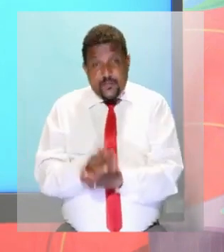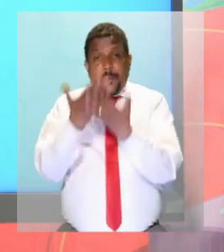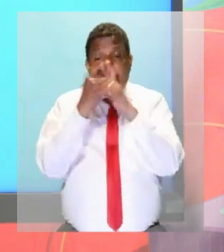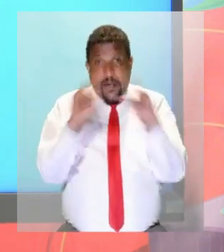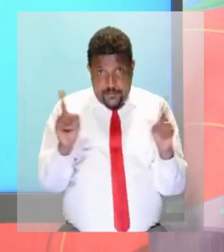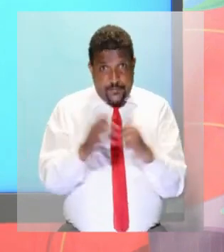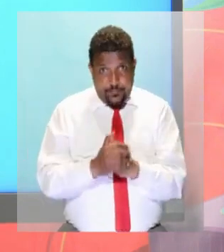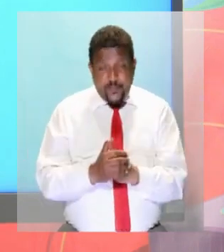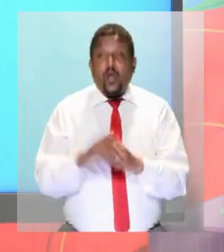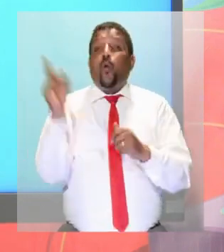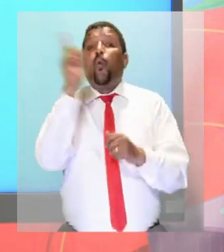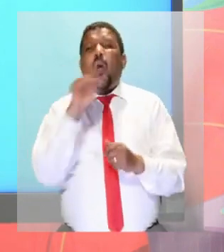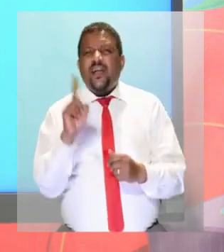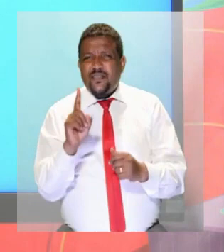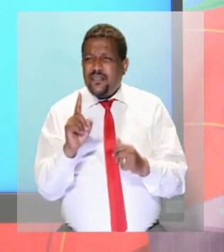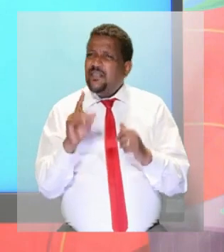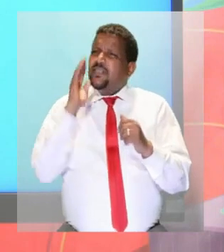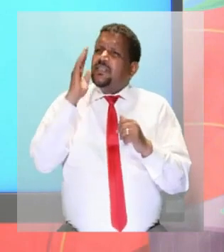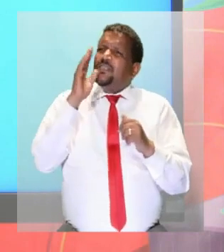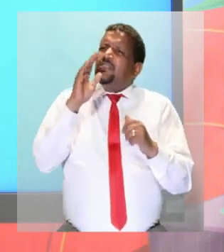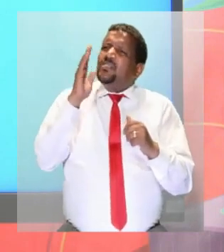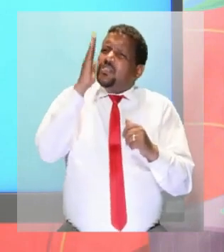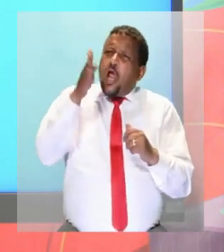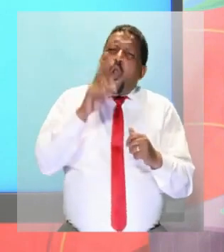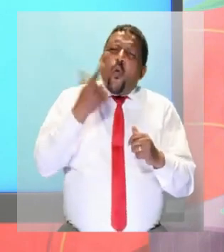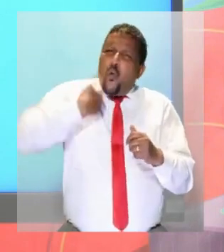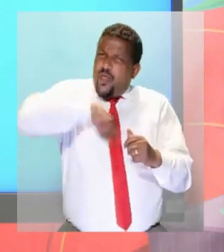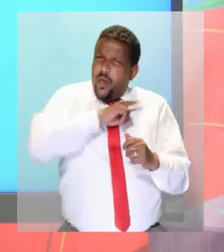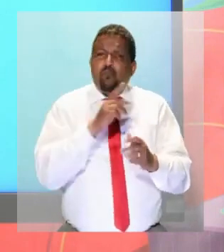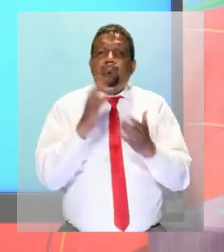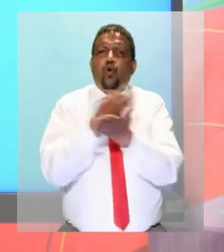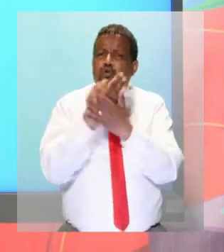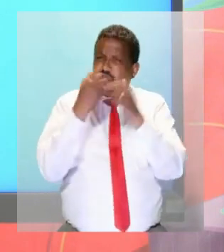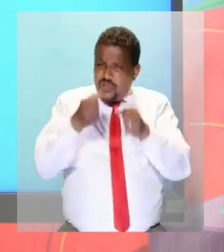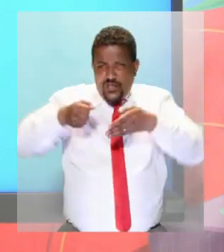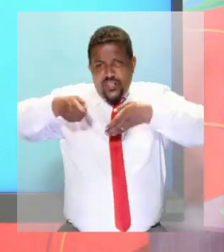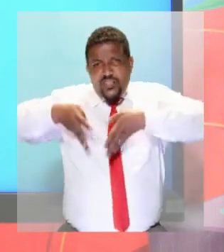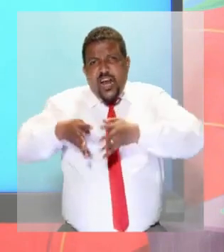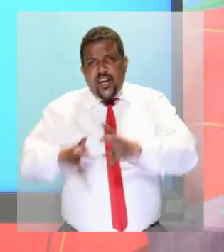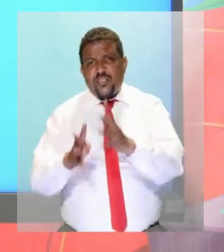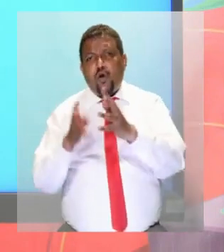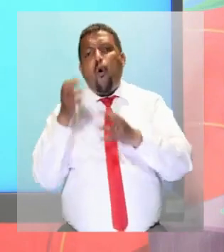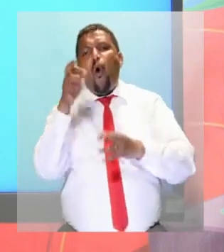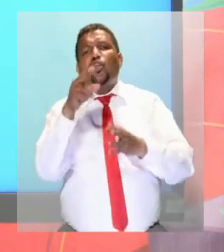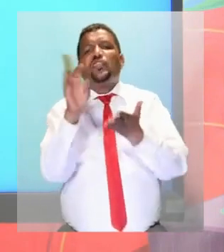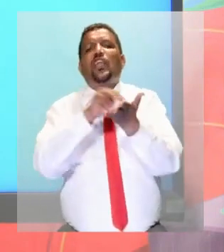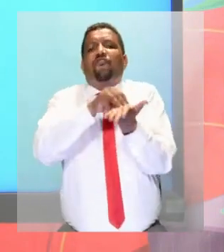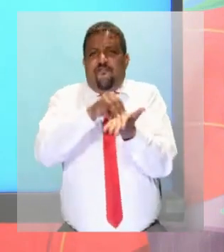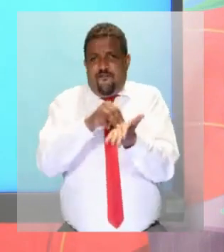but what shall we produce? Shall we produce tractor or TIF?